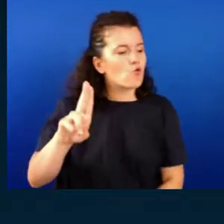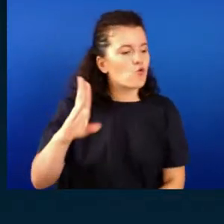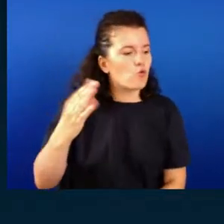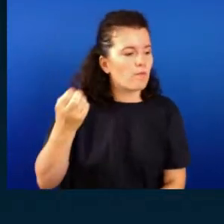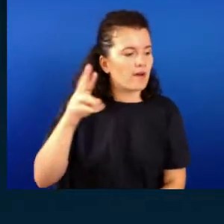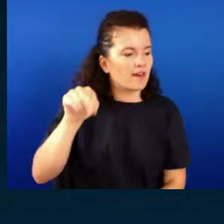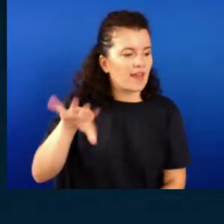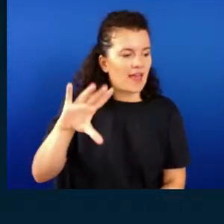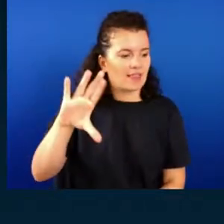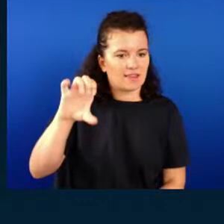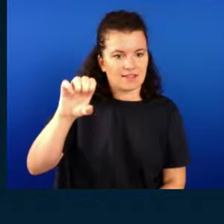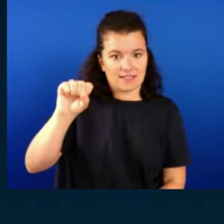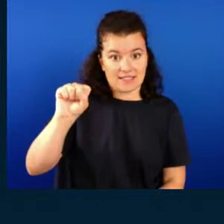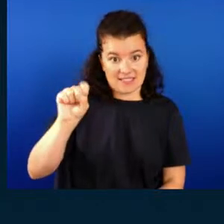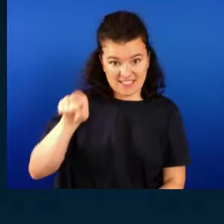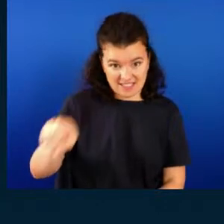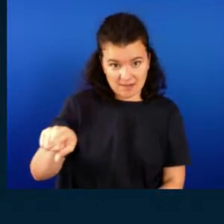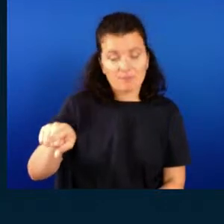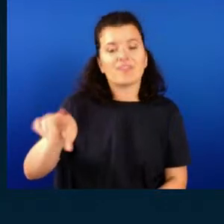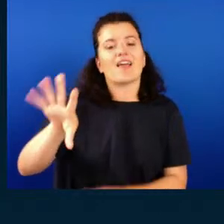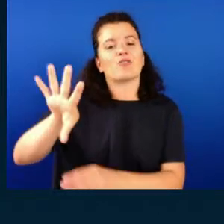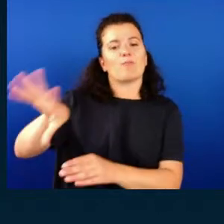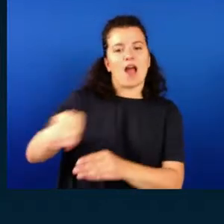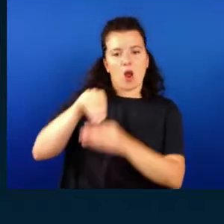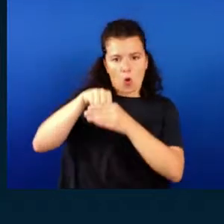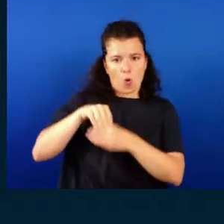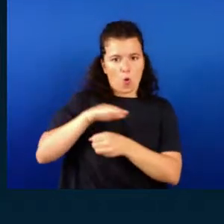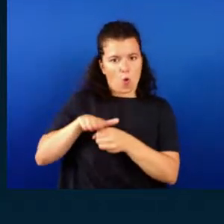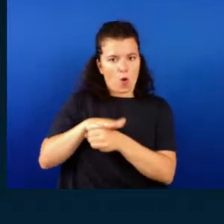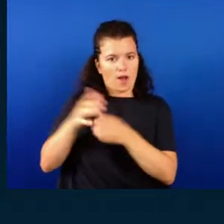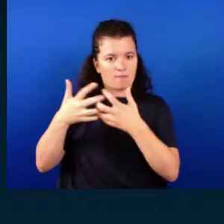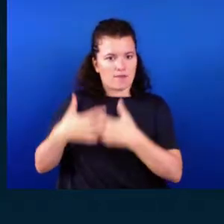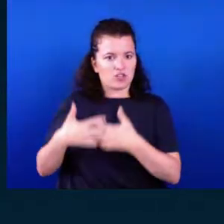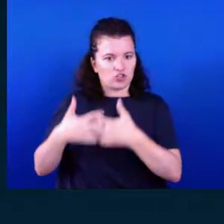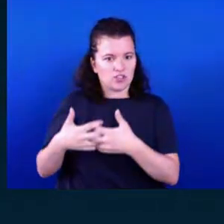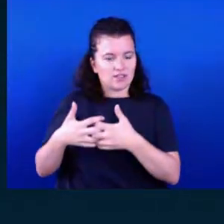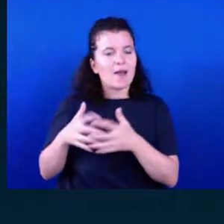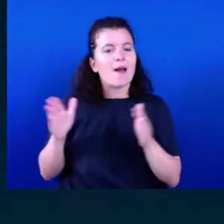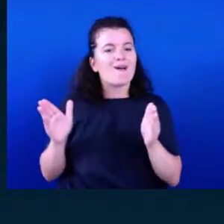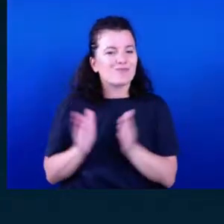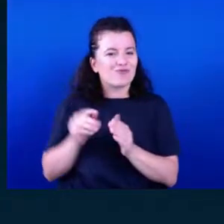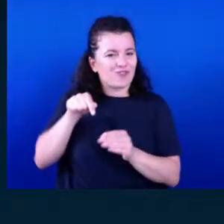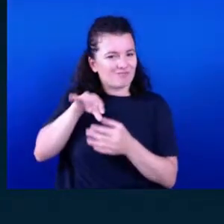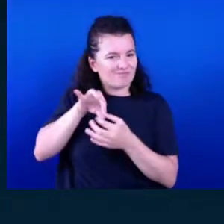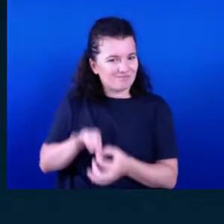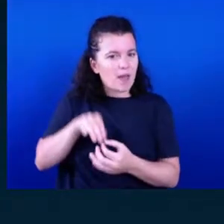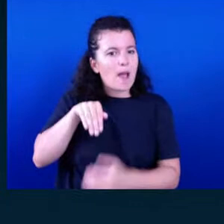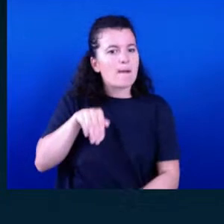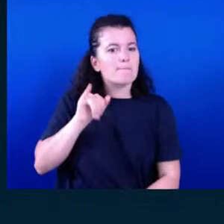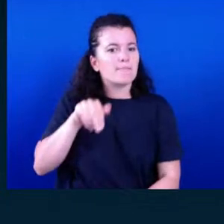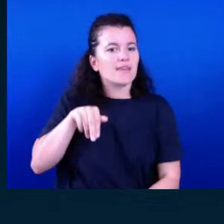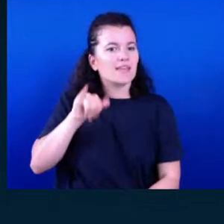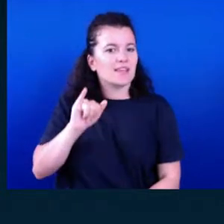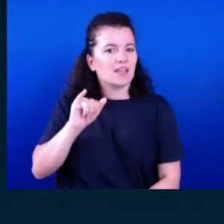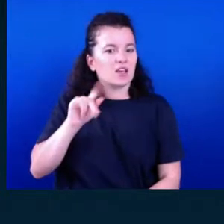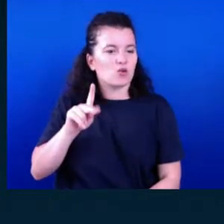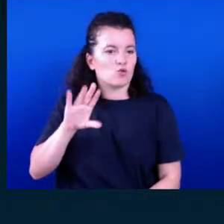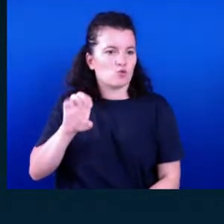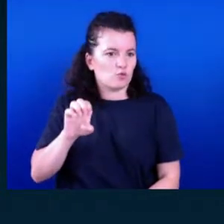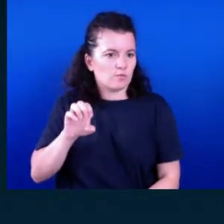local machine running Minikube. So Minikube is, and actually, yeah,